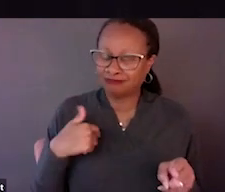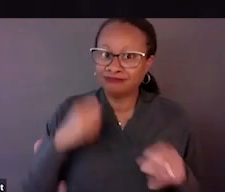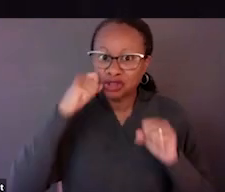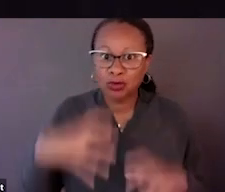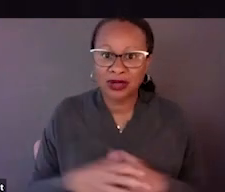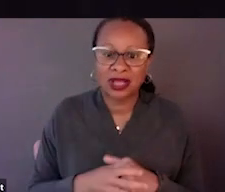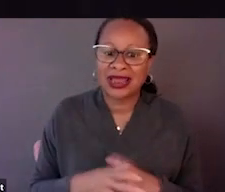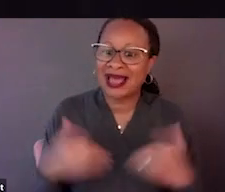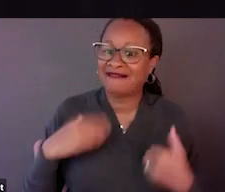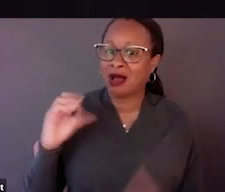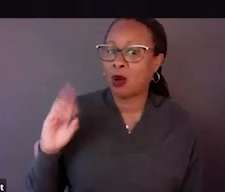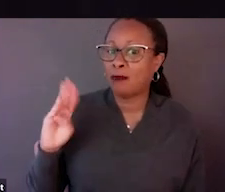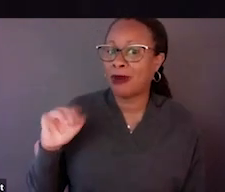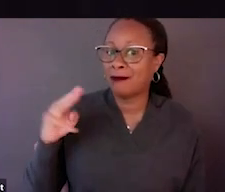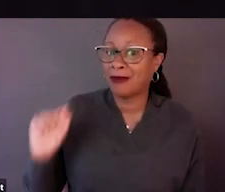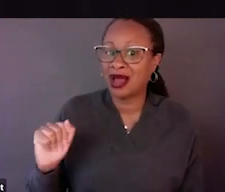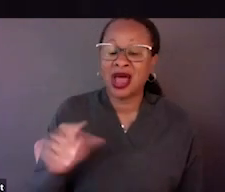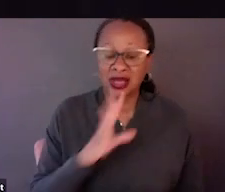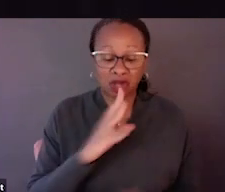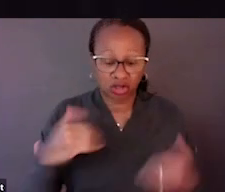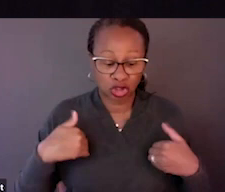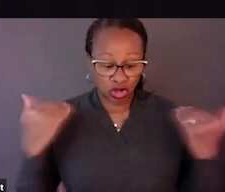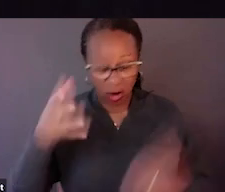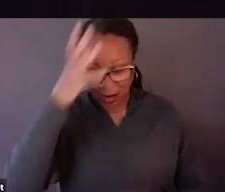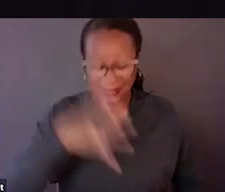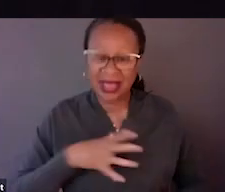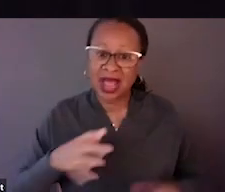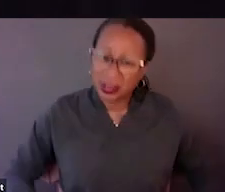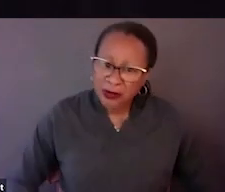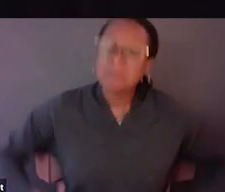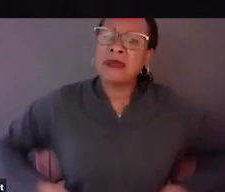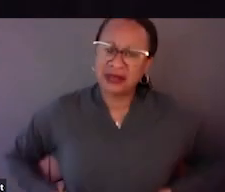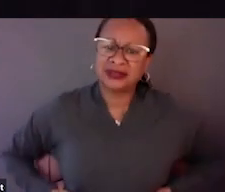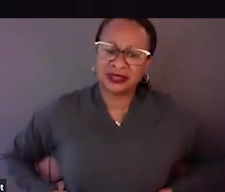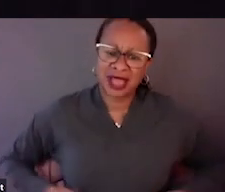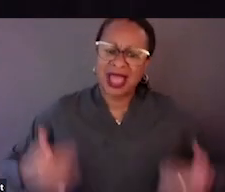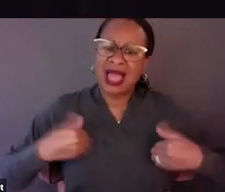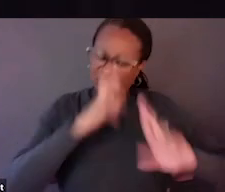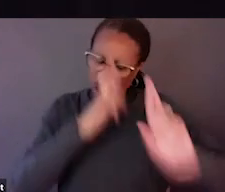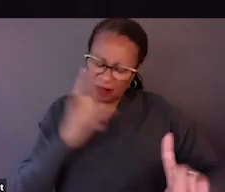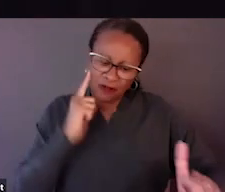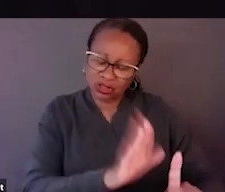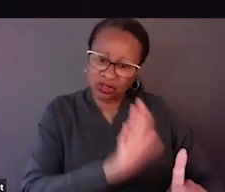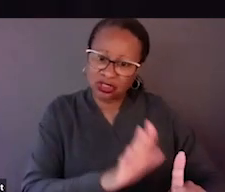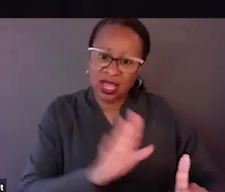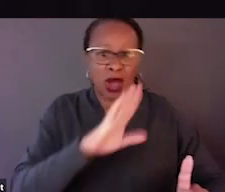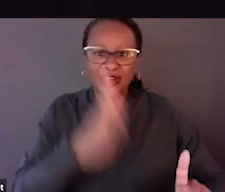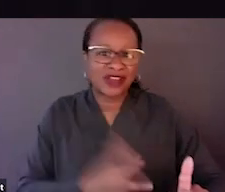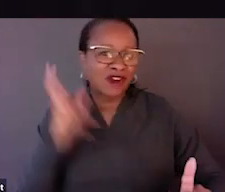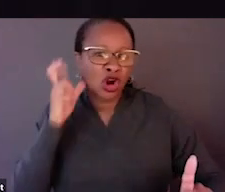one of Obama, where he talks to the young man, tells him, pull up your pants, stop, have some respect for yourself. We'd never heard